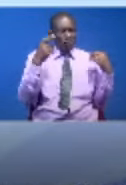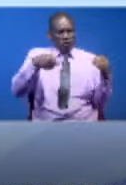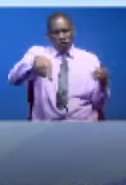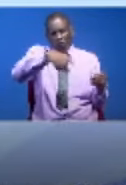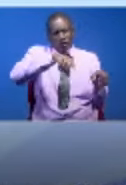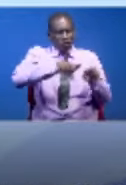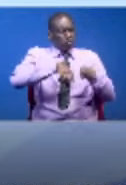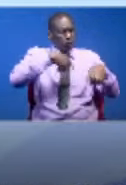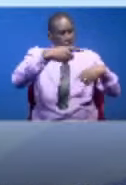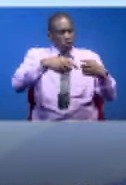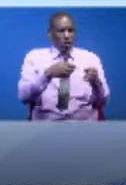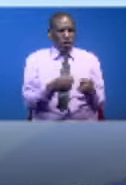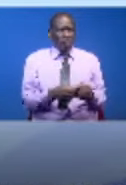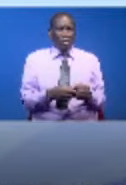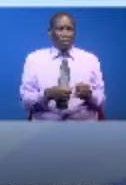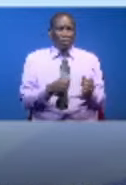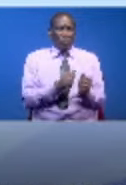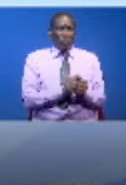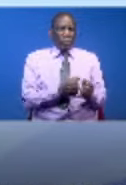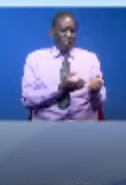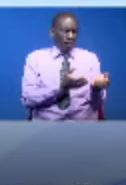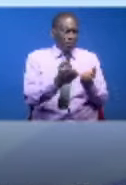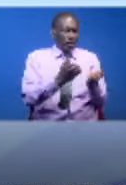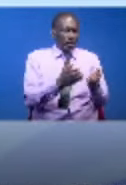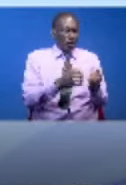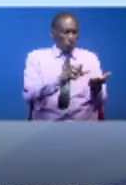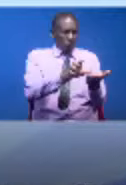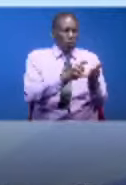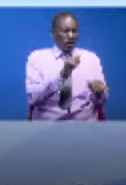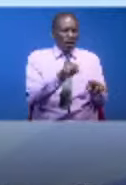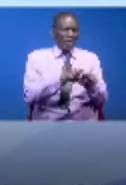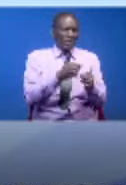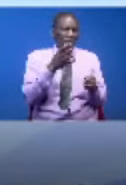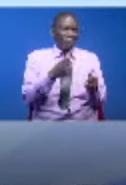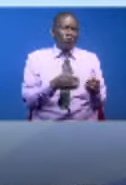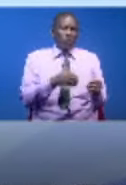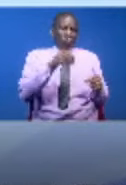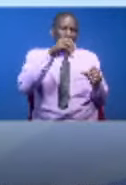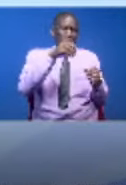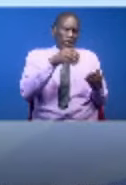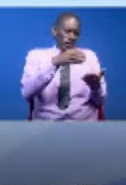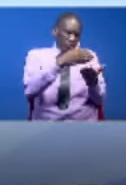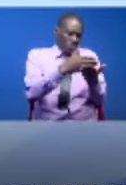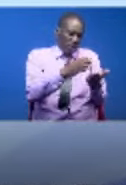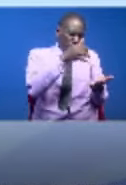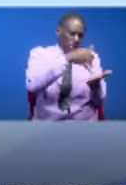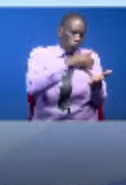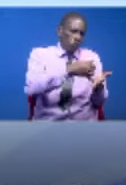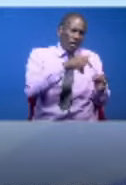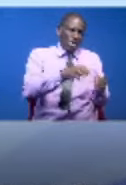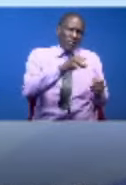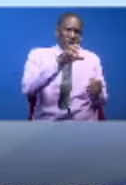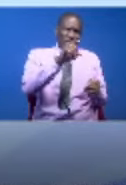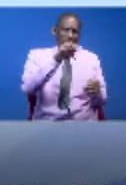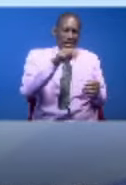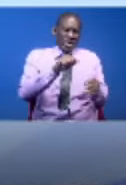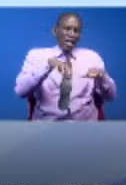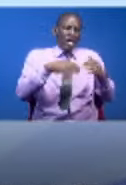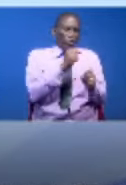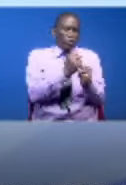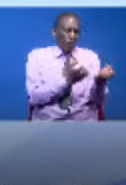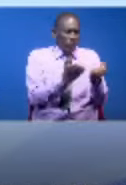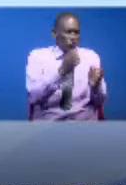progress with the transaction, as it were. So we've actually made it part and parcel of our DNA of how we do business to ensure